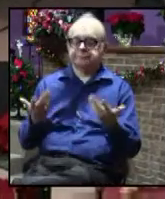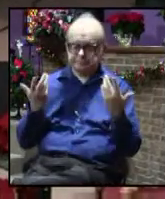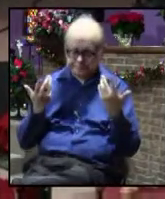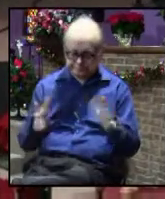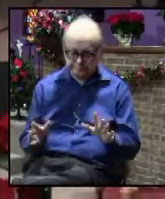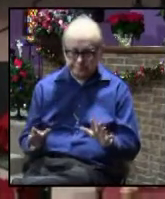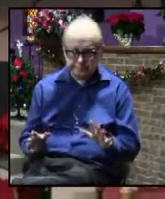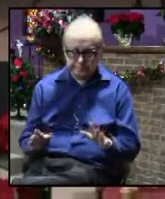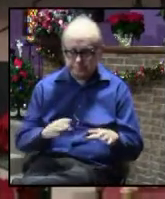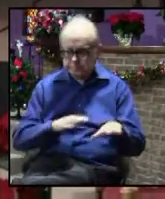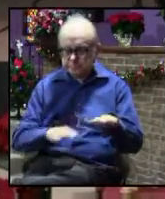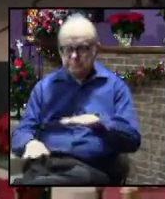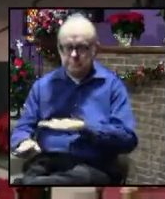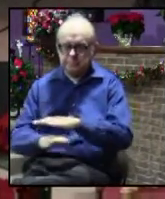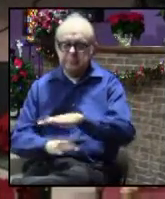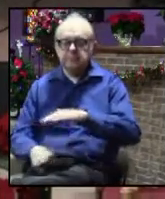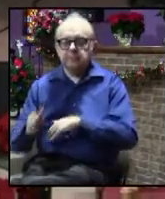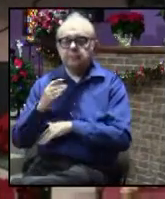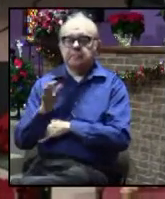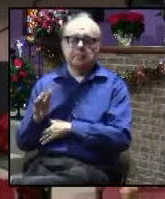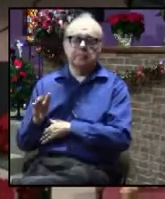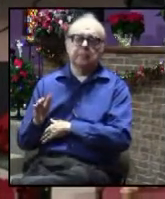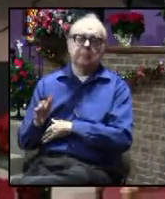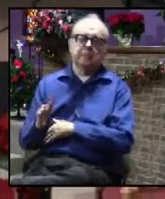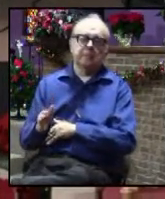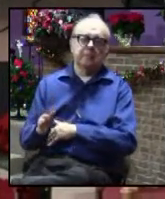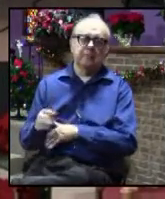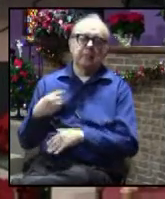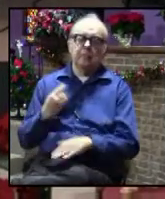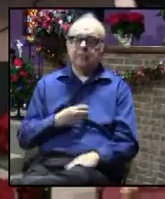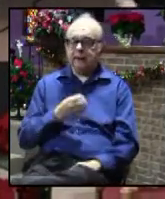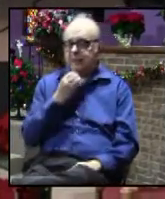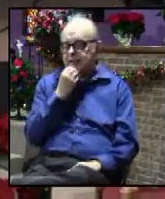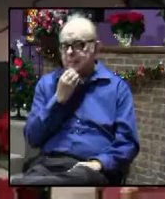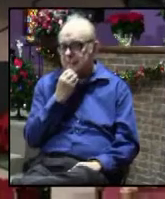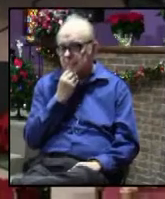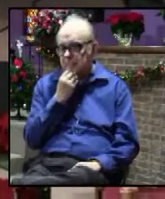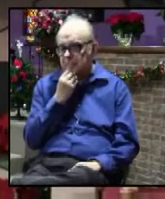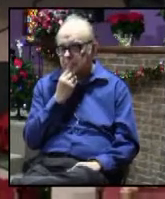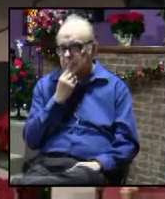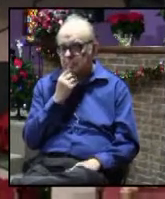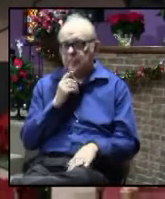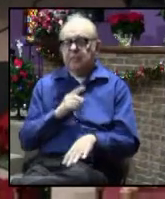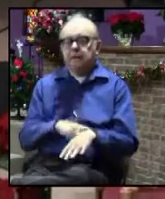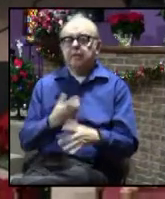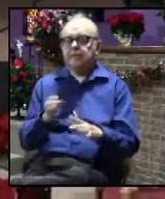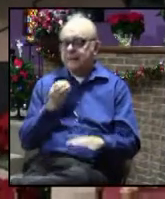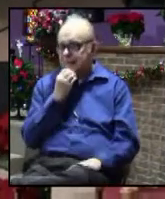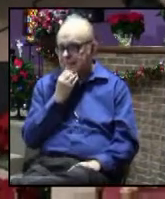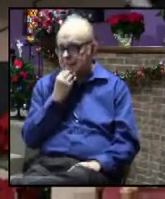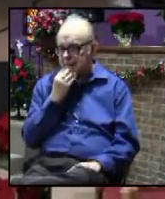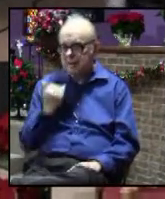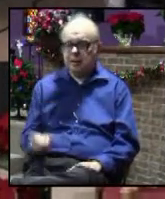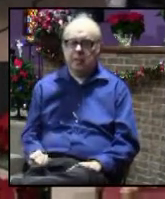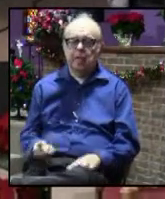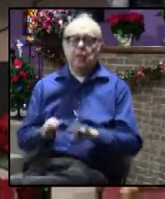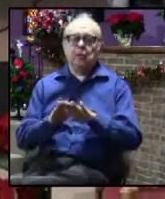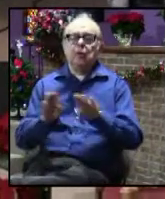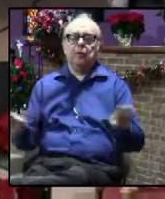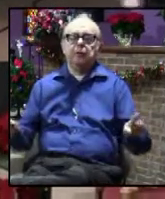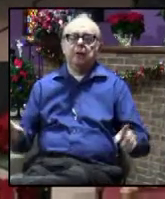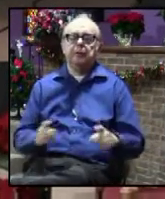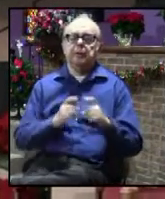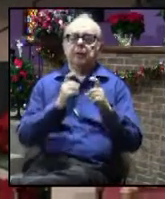done putting it underneath the tree and stuff, we're eating. And at the time we finish eating, now we're going to open